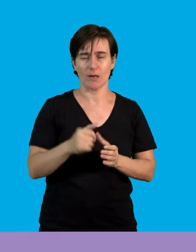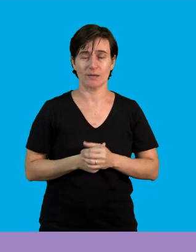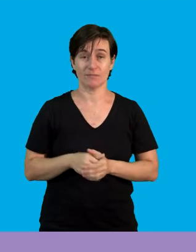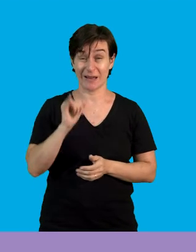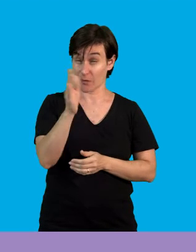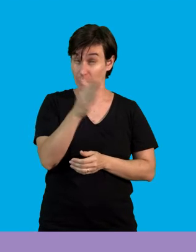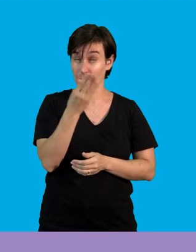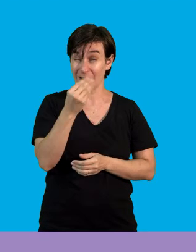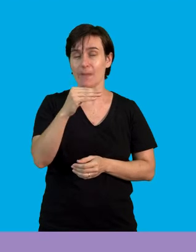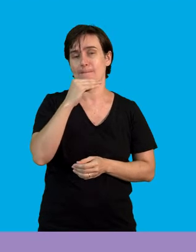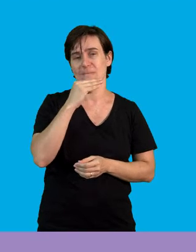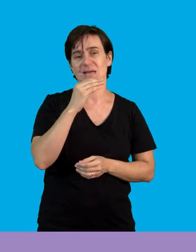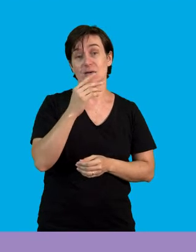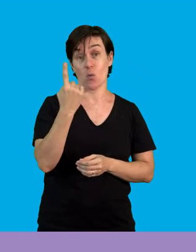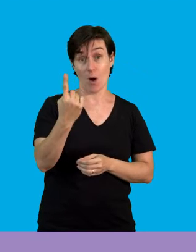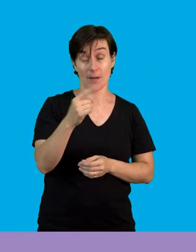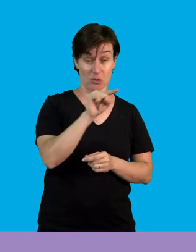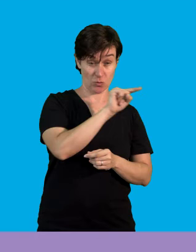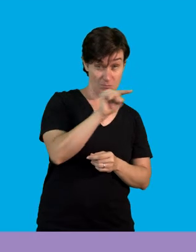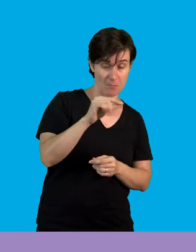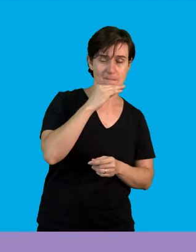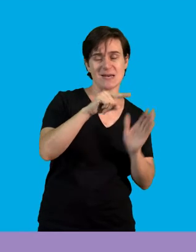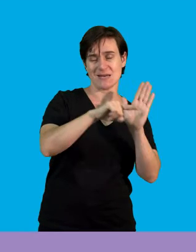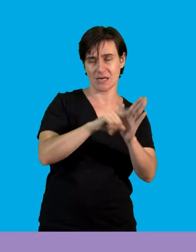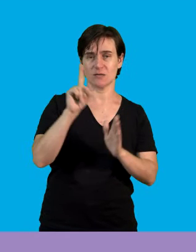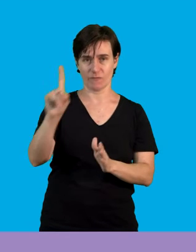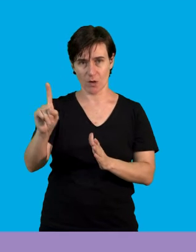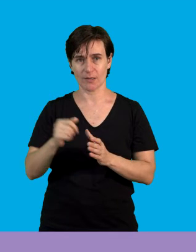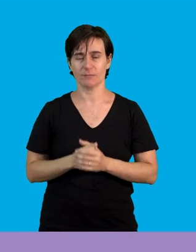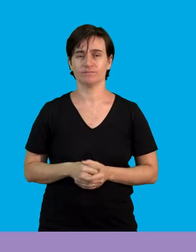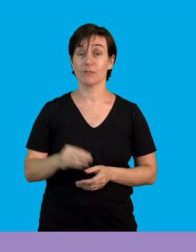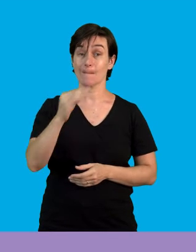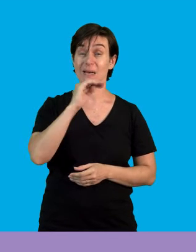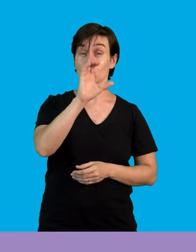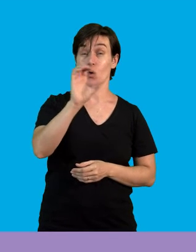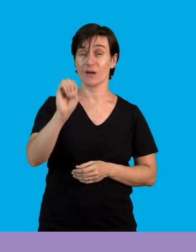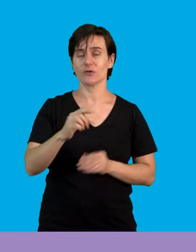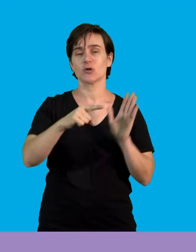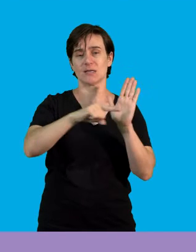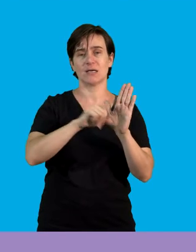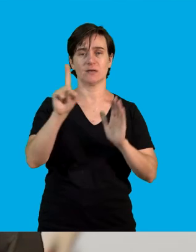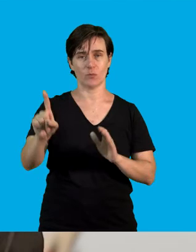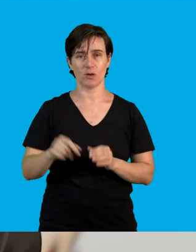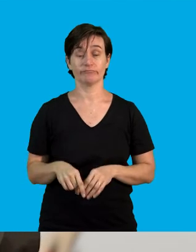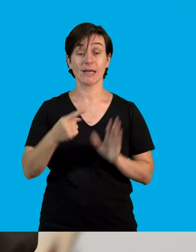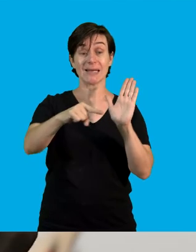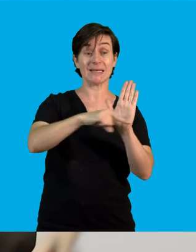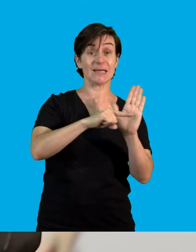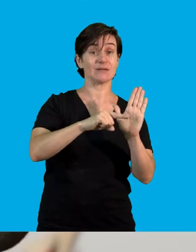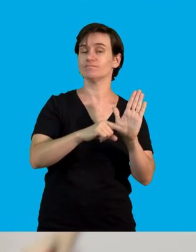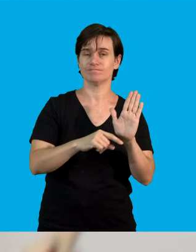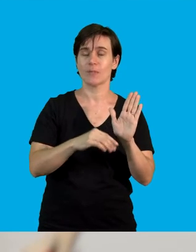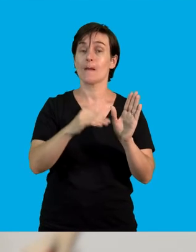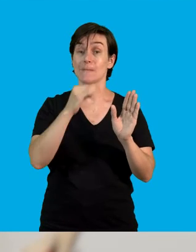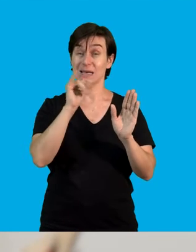coefficient of x, we'll then say the coefficient of x is negative 1. We do not write it as just the negative. We need